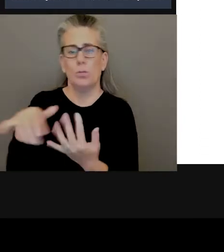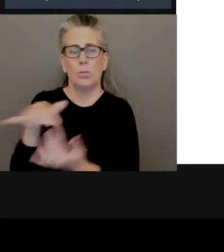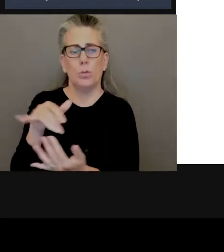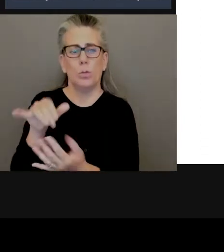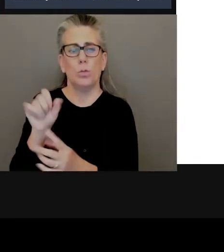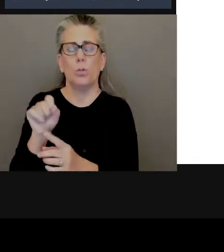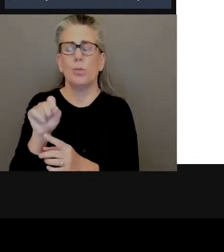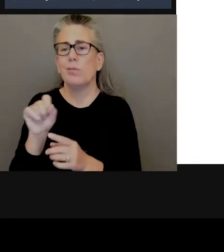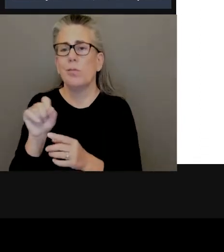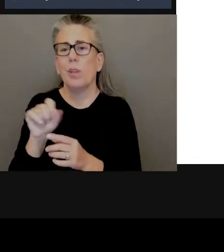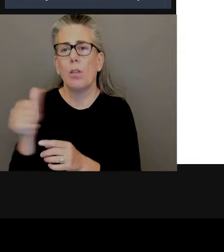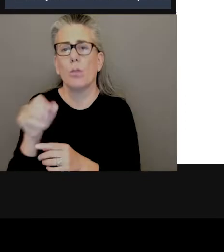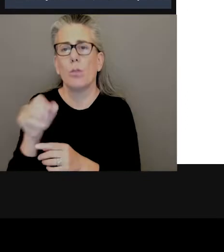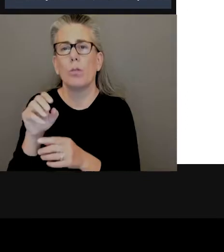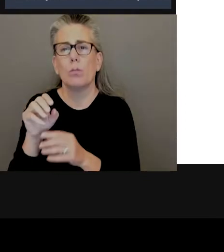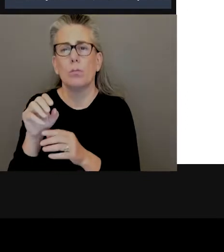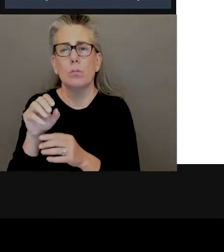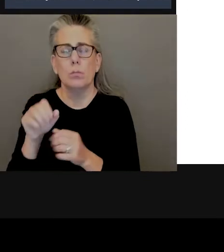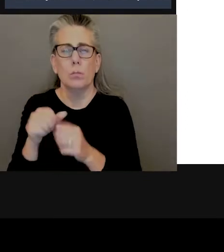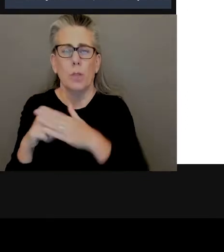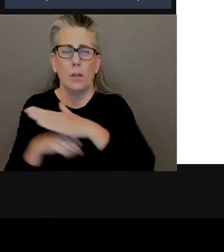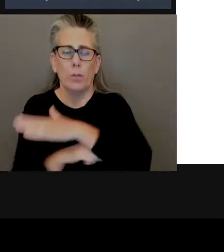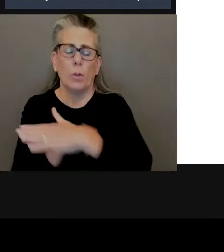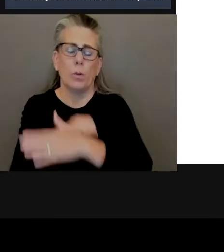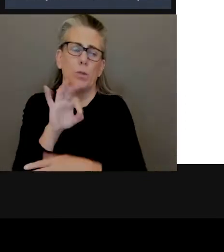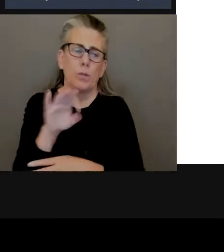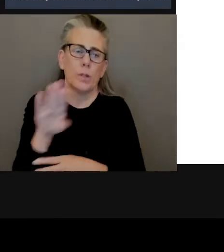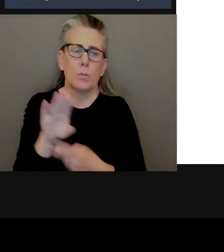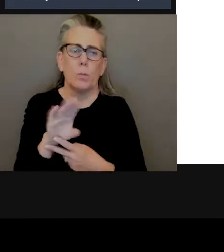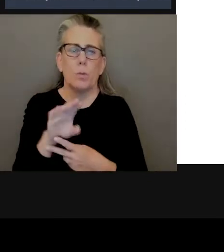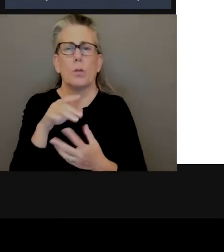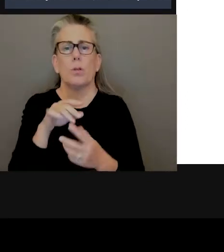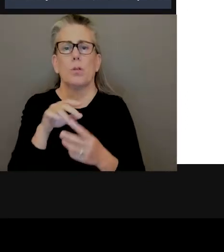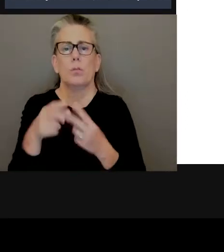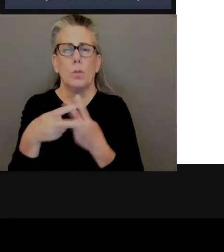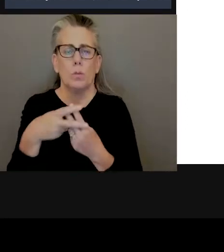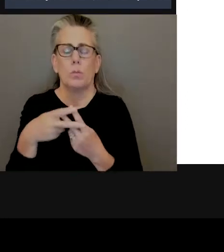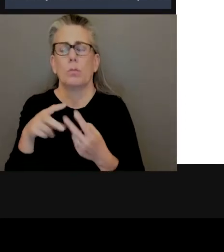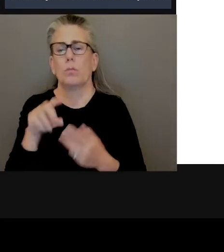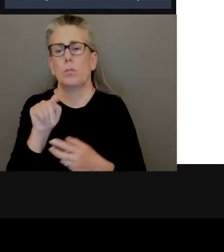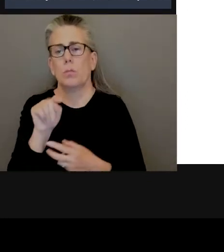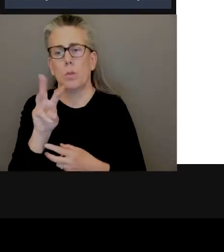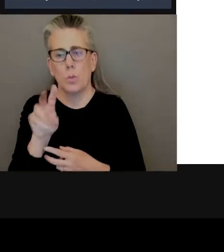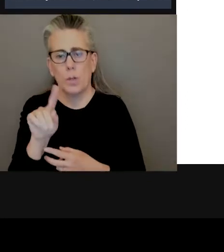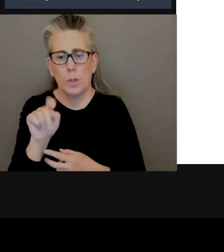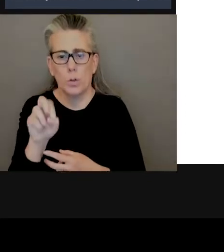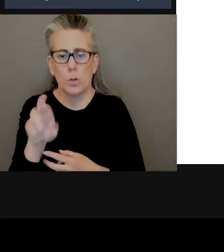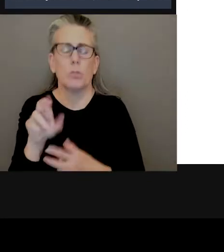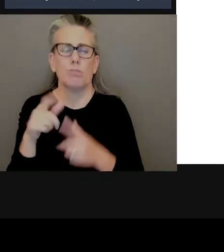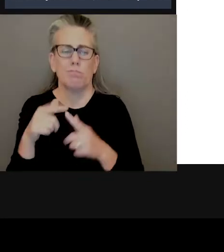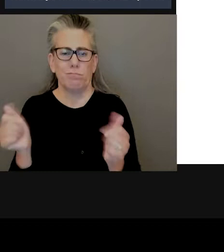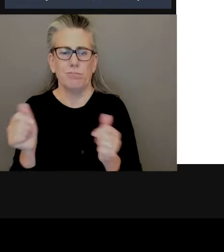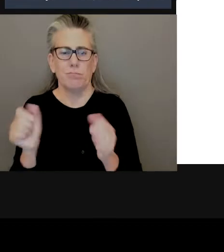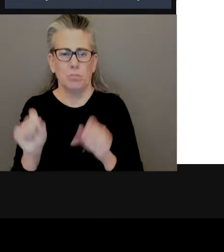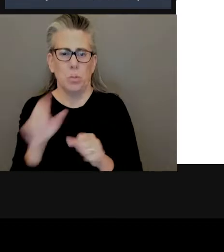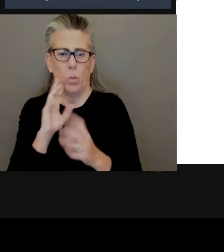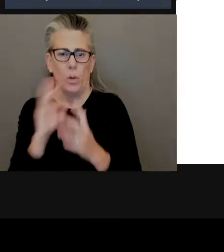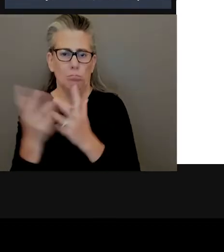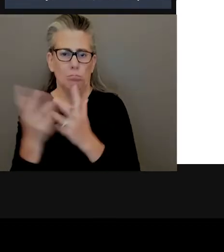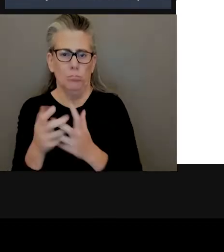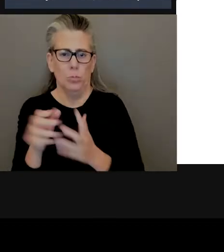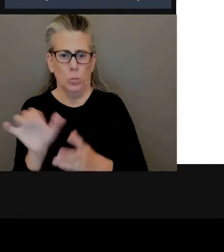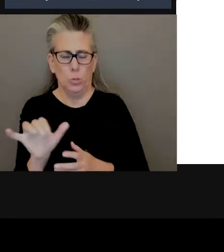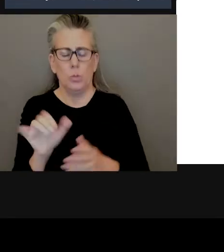Facebook, Amazon, Twitter, and you can also bring in your own identity providers as well. Now, if you see, Cognito is associated with the